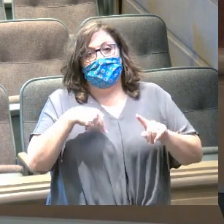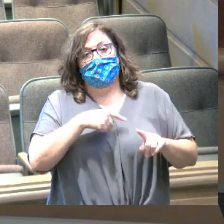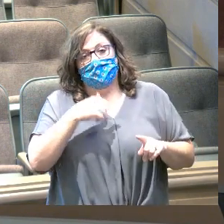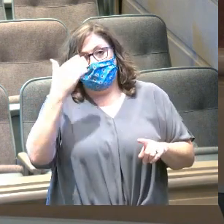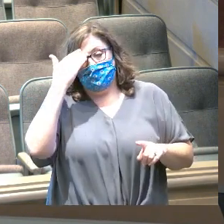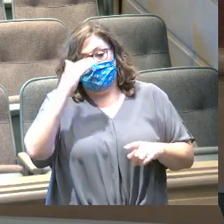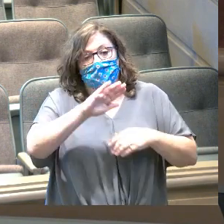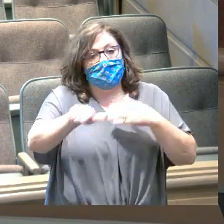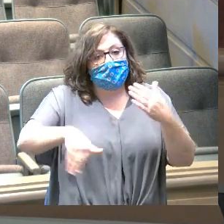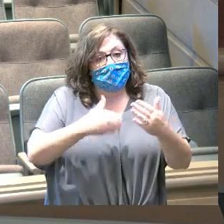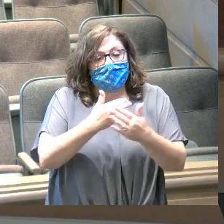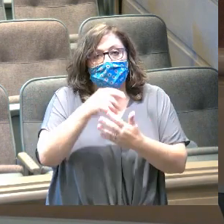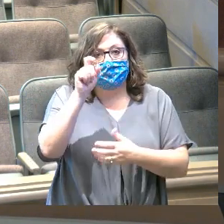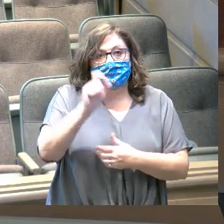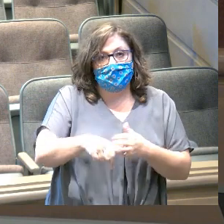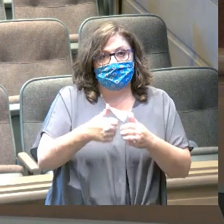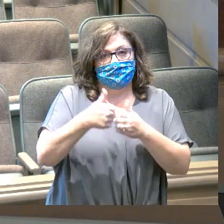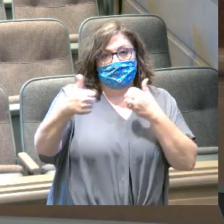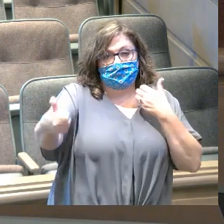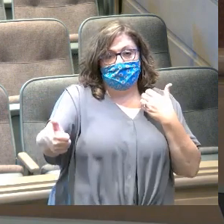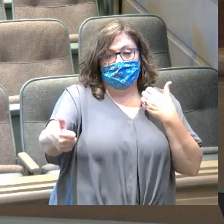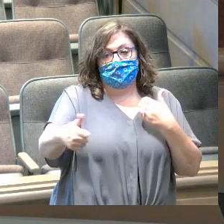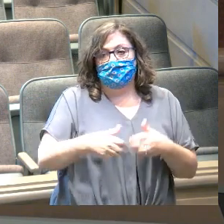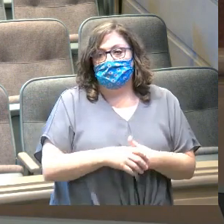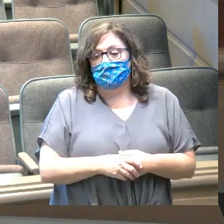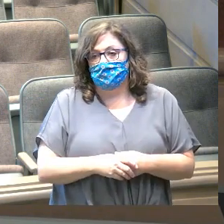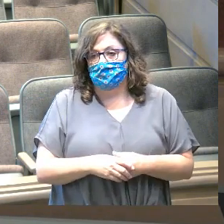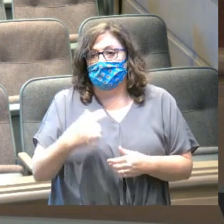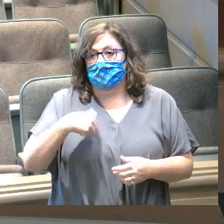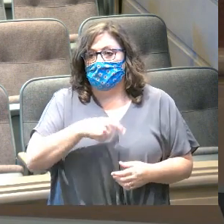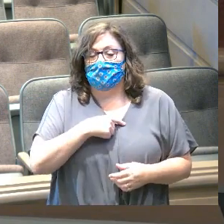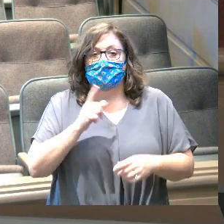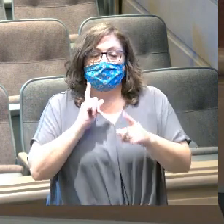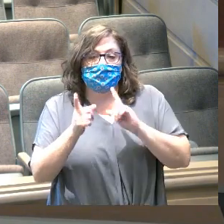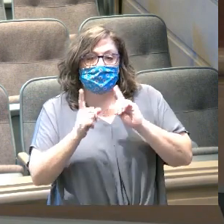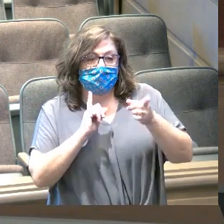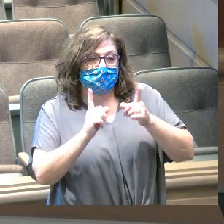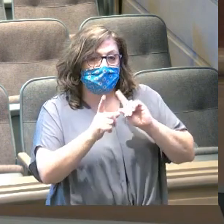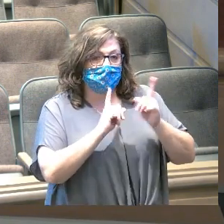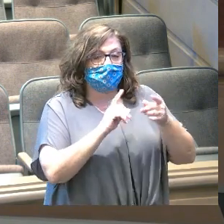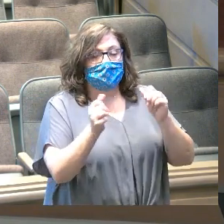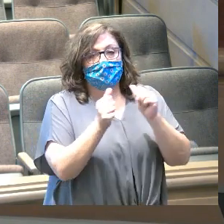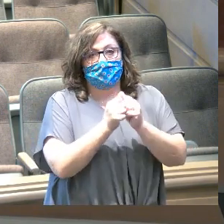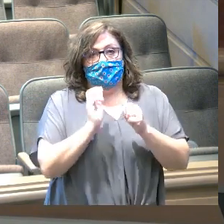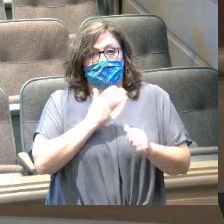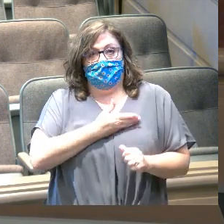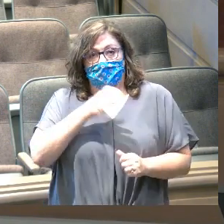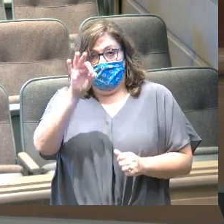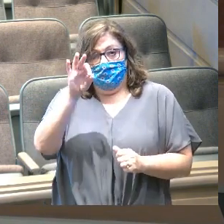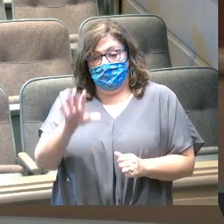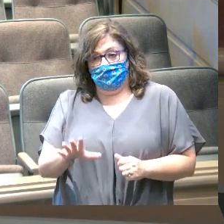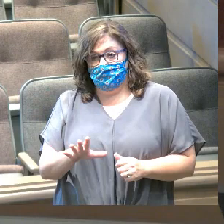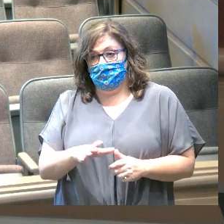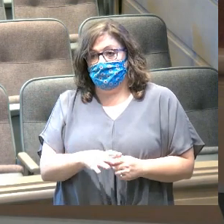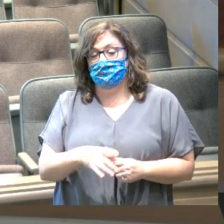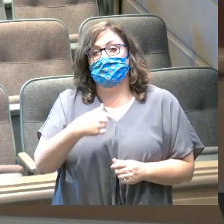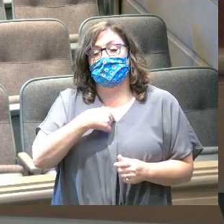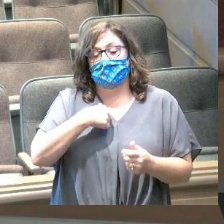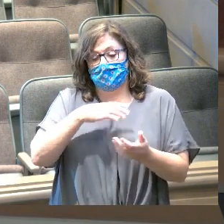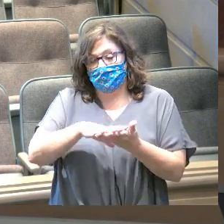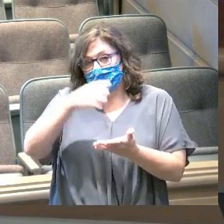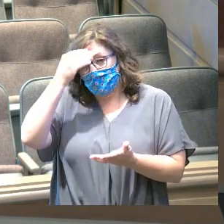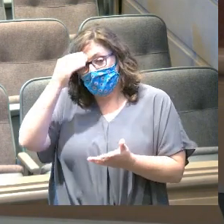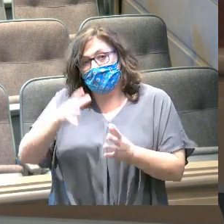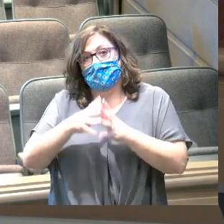must maintain social distancing. We have talked with our clergy, and I have learned much in